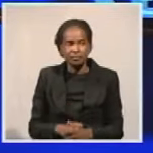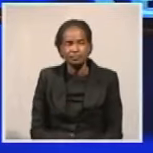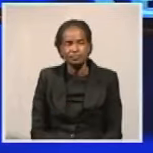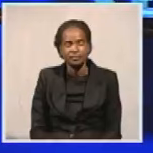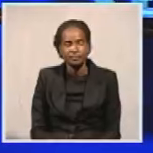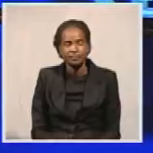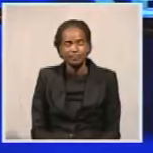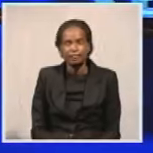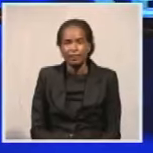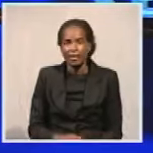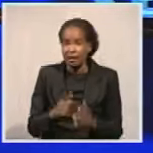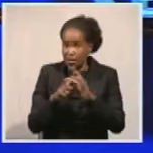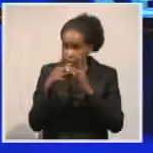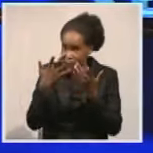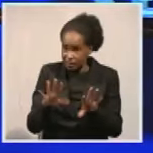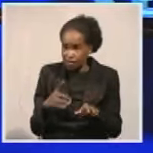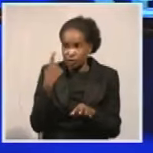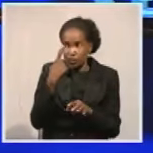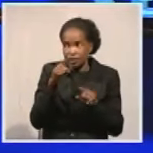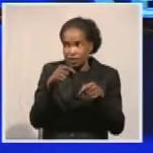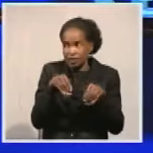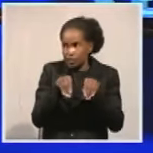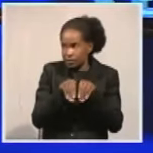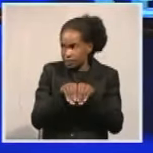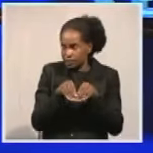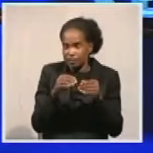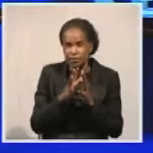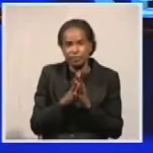The only thing that we did was that